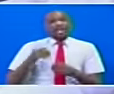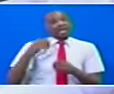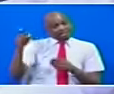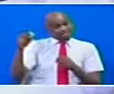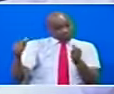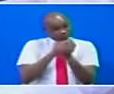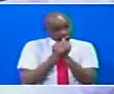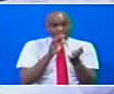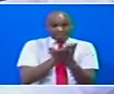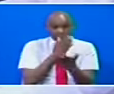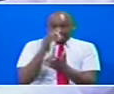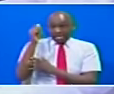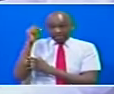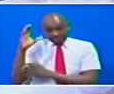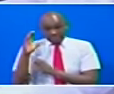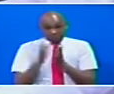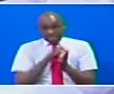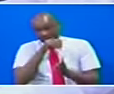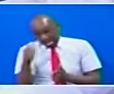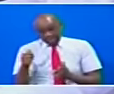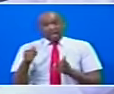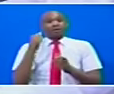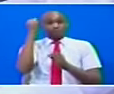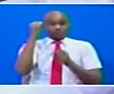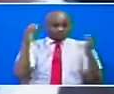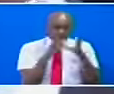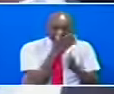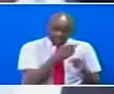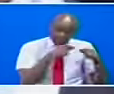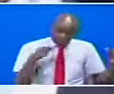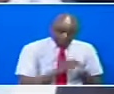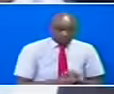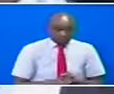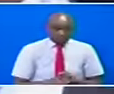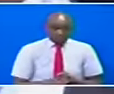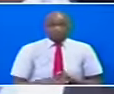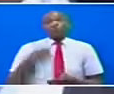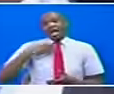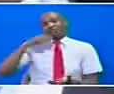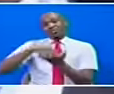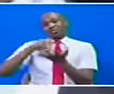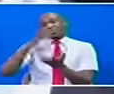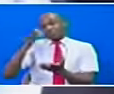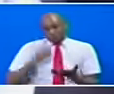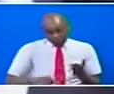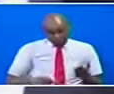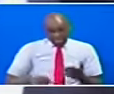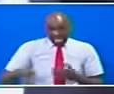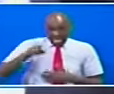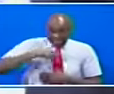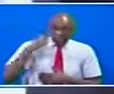alliance between ANC and other opposition parties. Here is a situation where we are not